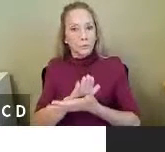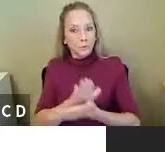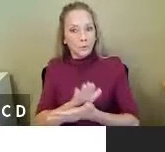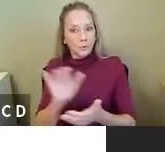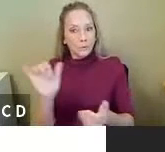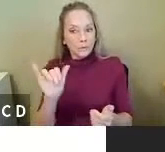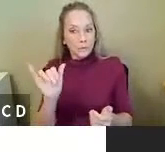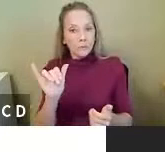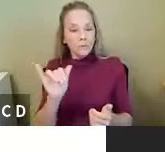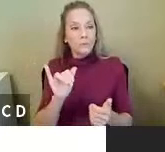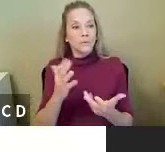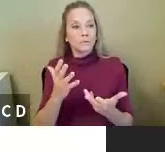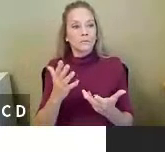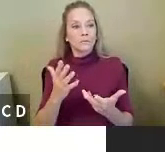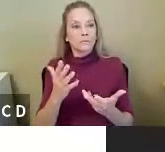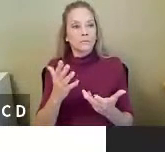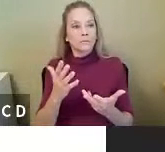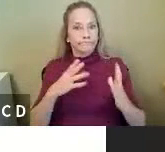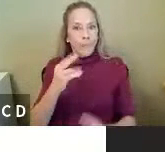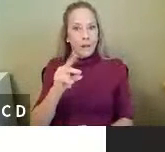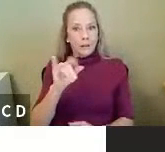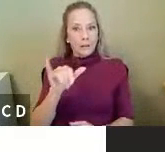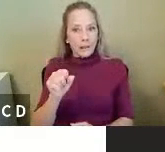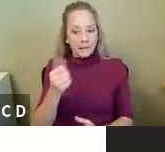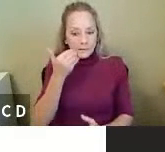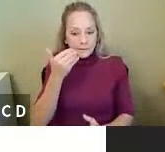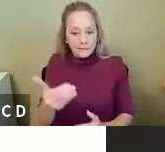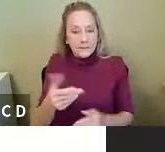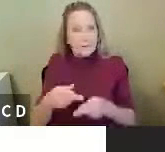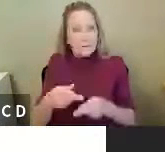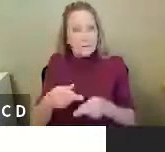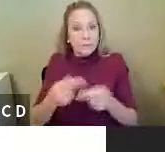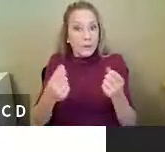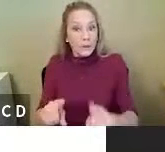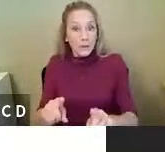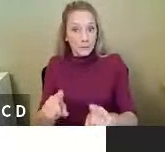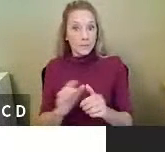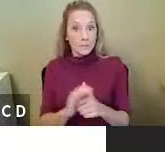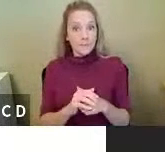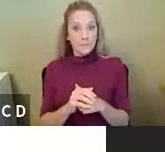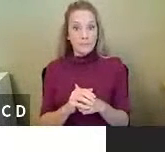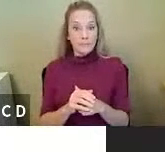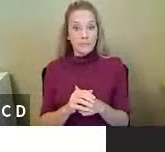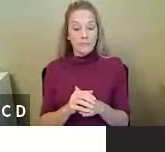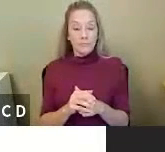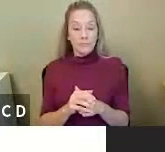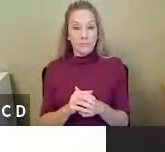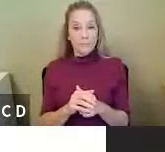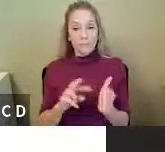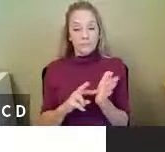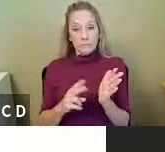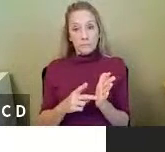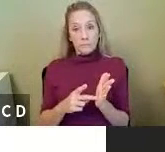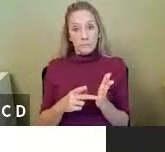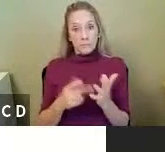and then the holidays, which are coming. And then just so to put this in perspective, what we're seeing